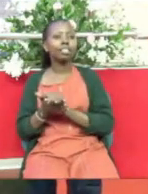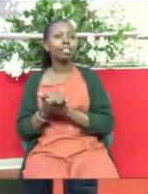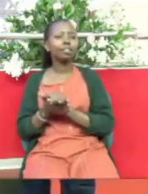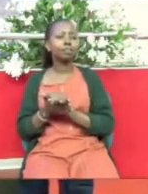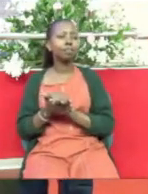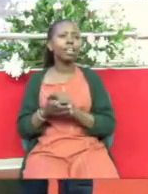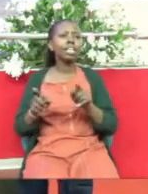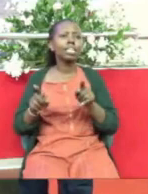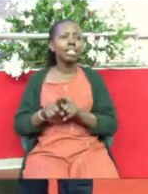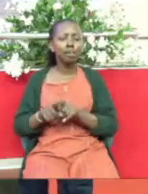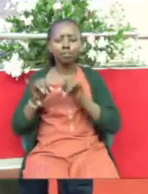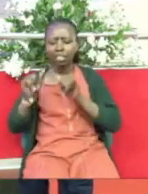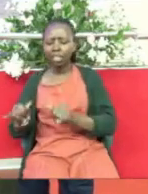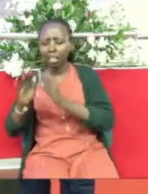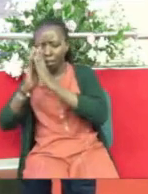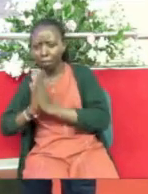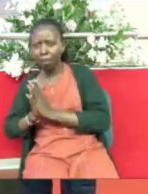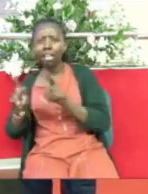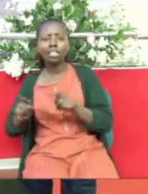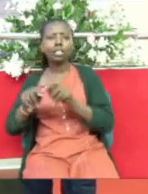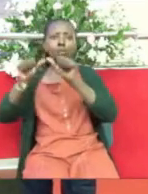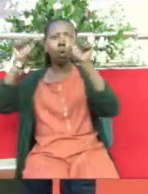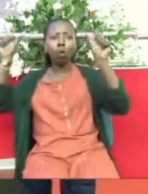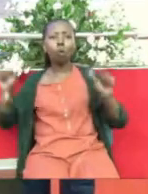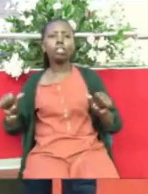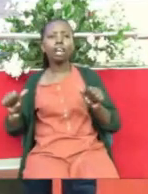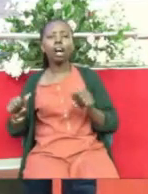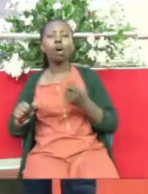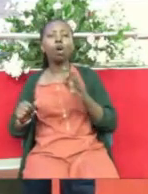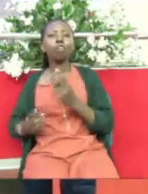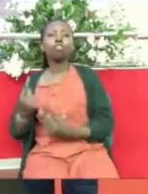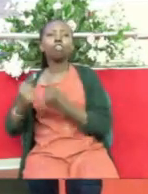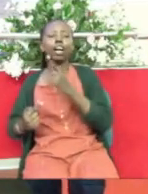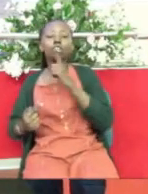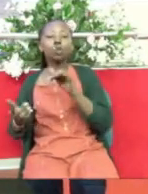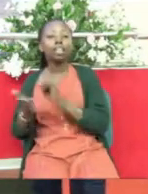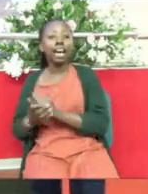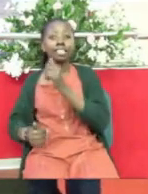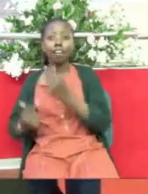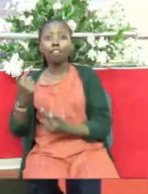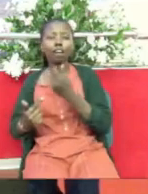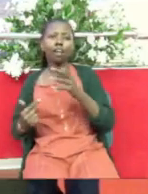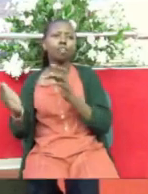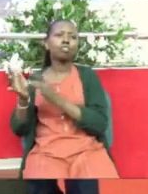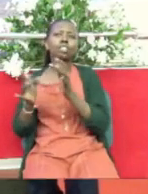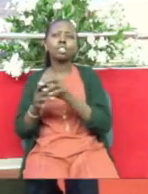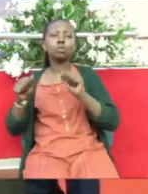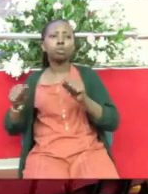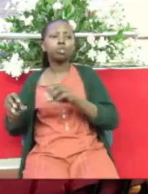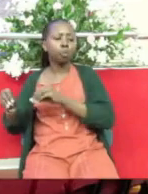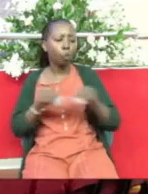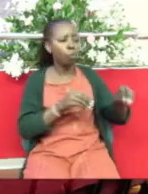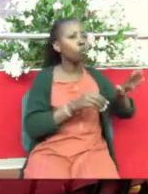in the place of prayer, in the altar of fire, that fire will handle that woman outside there. Ili uchukue muda katika hiyo madhabahu